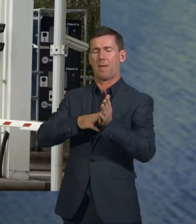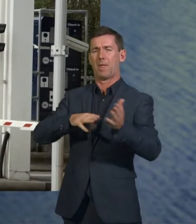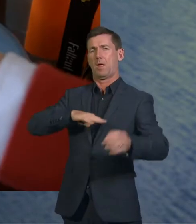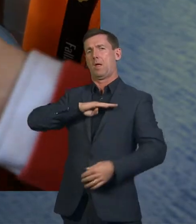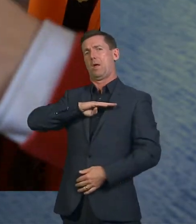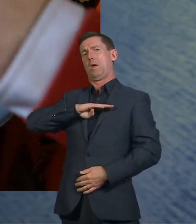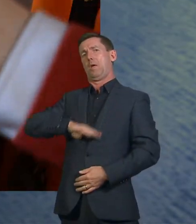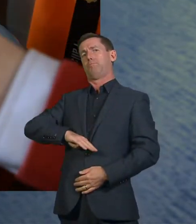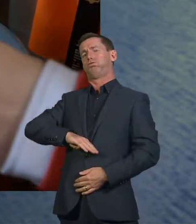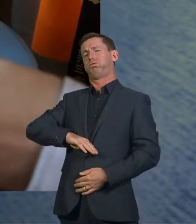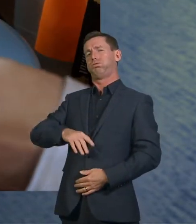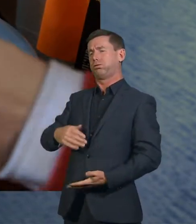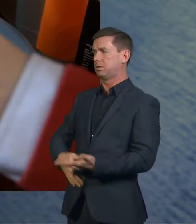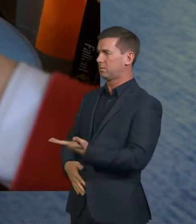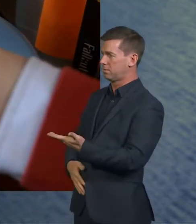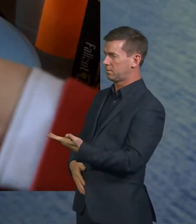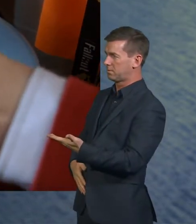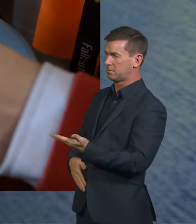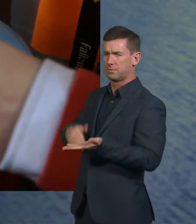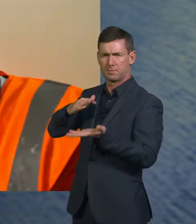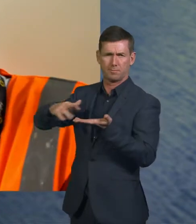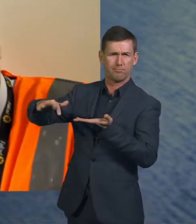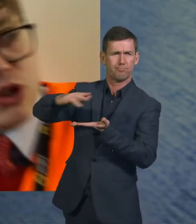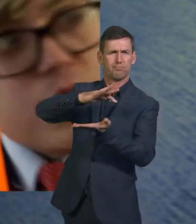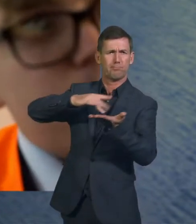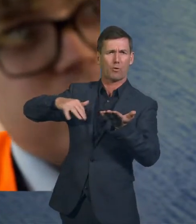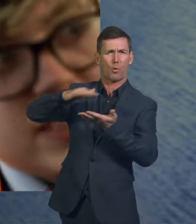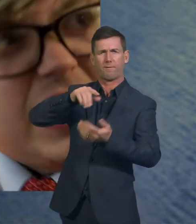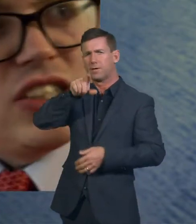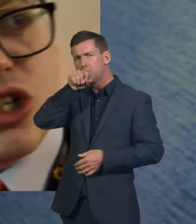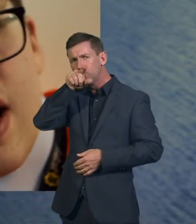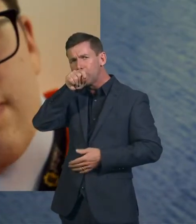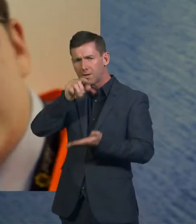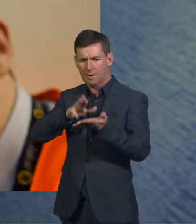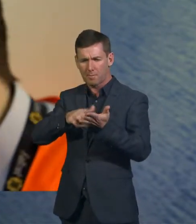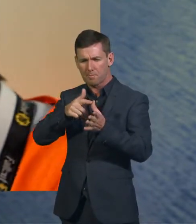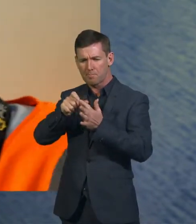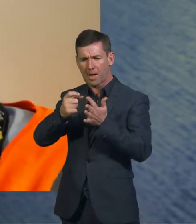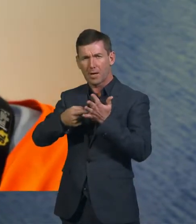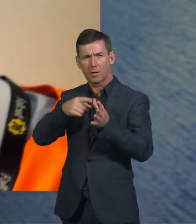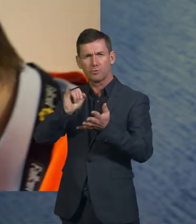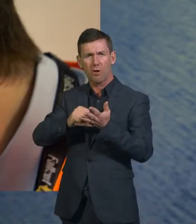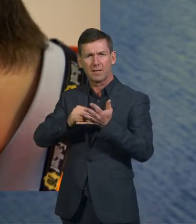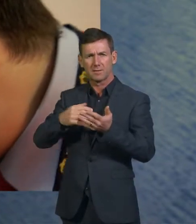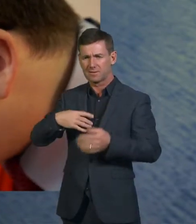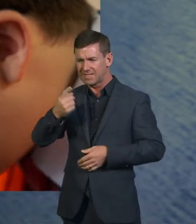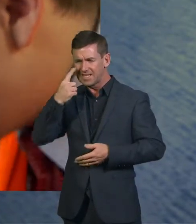typical British snack. Microwaved chicken madras. What else do we do on our breaks? Instagram, Snapchat? Yeah.